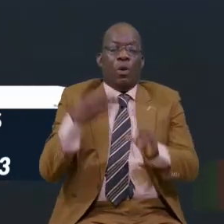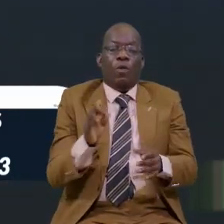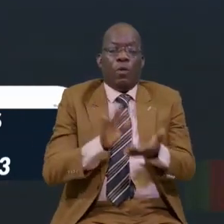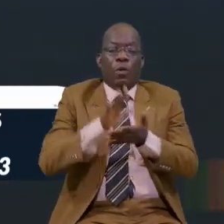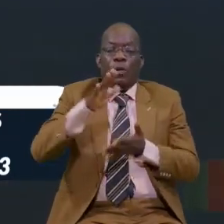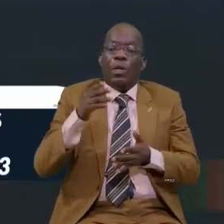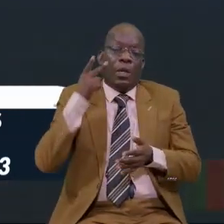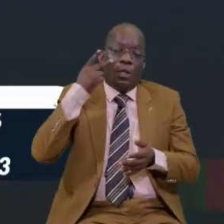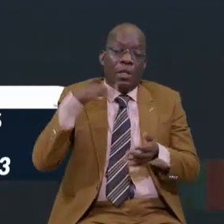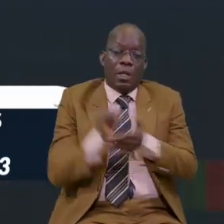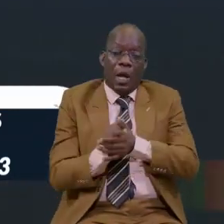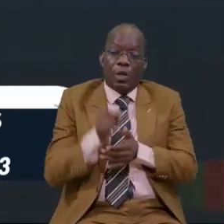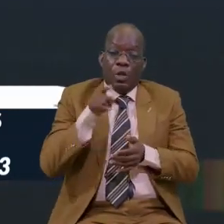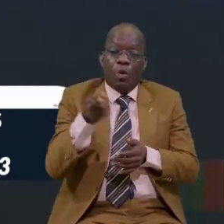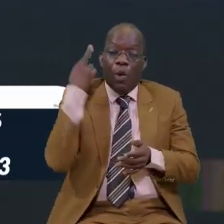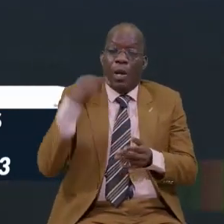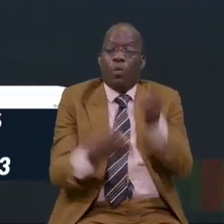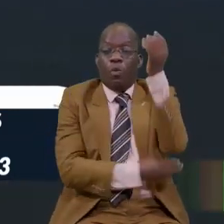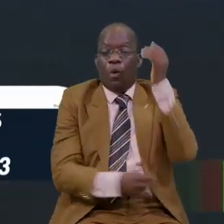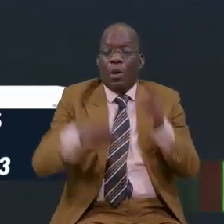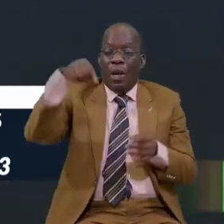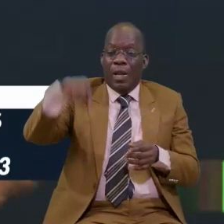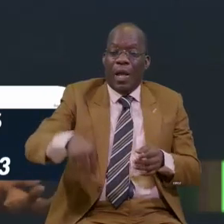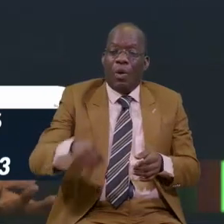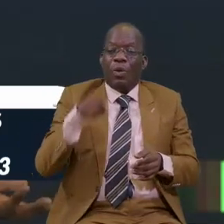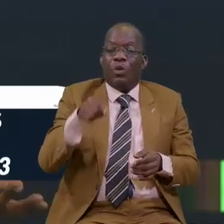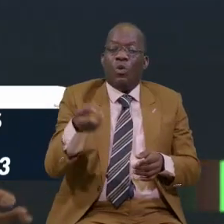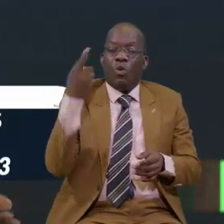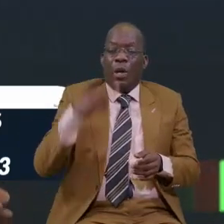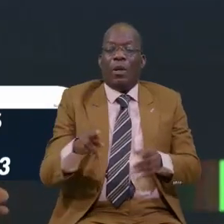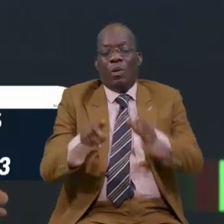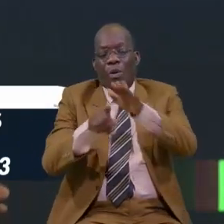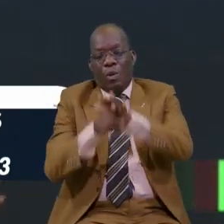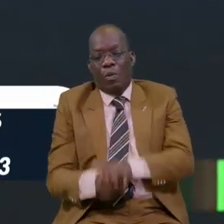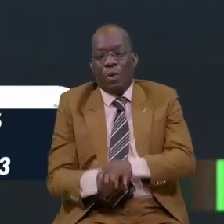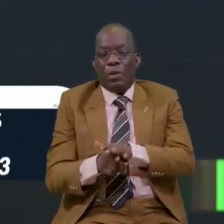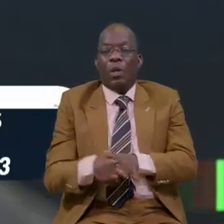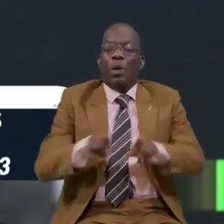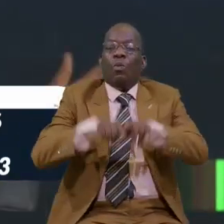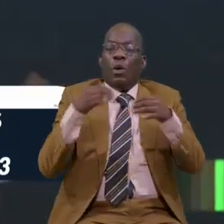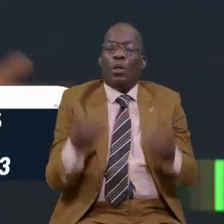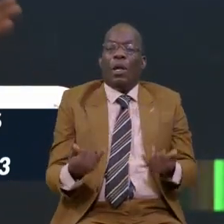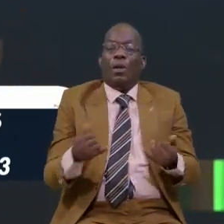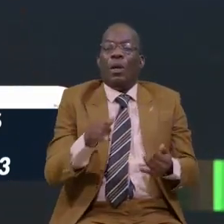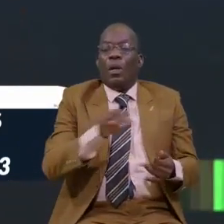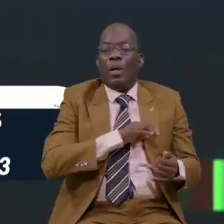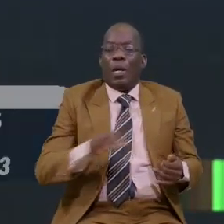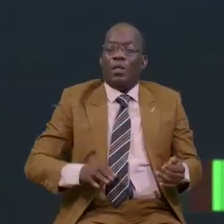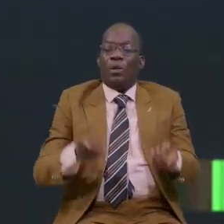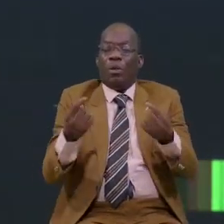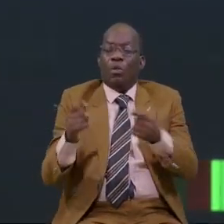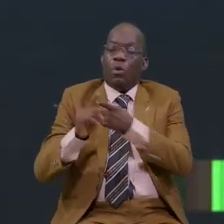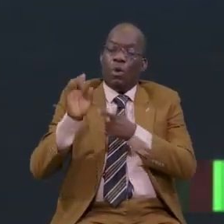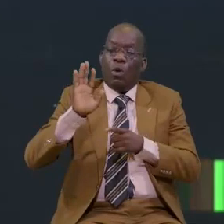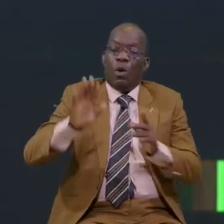poor, you were down, you were downgraded, you were downtrodden, but now, because Christ comes into your life and because you come